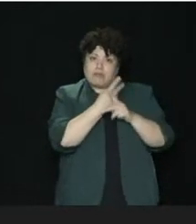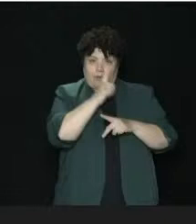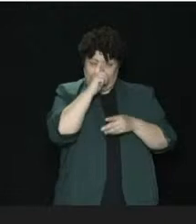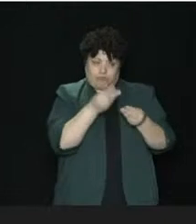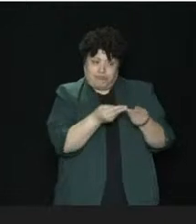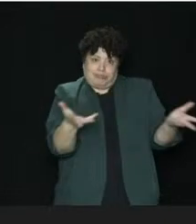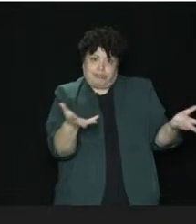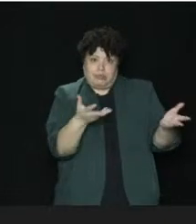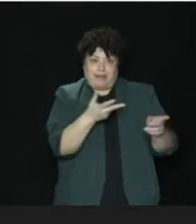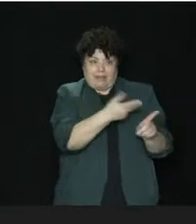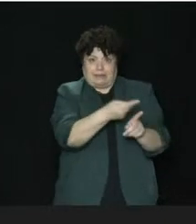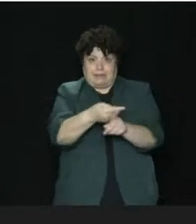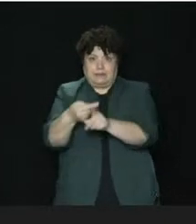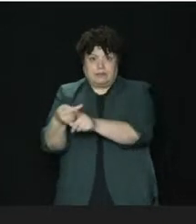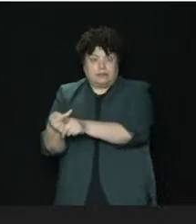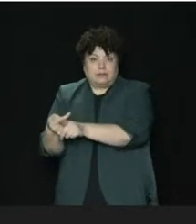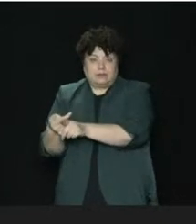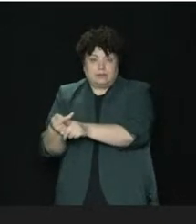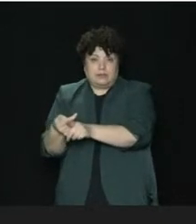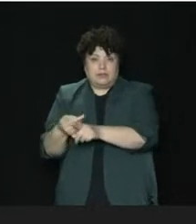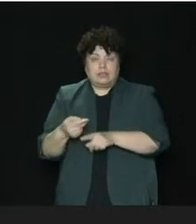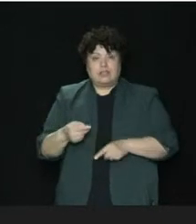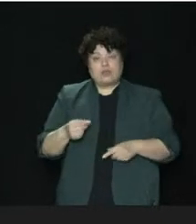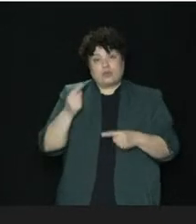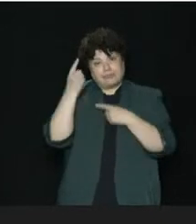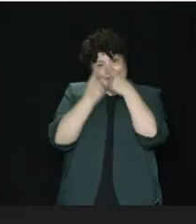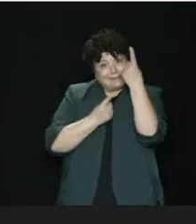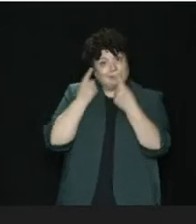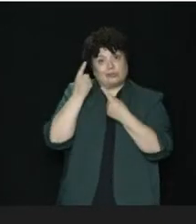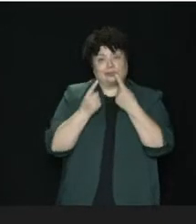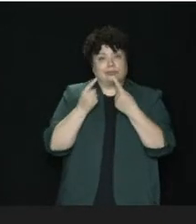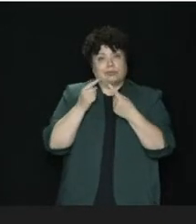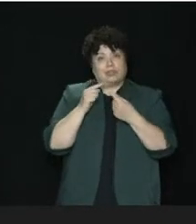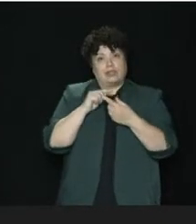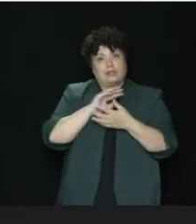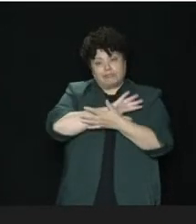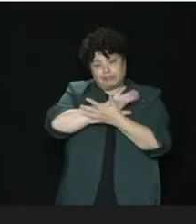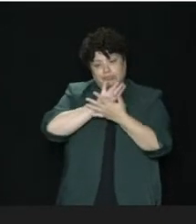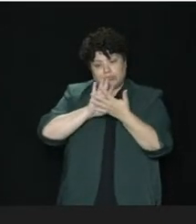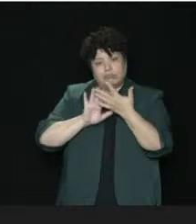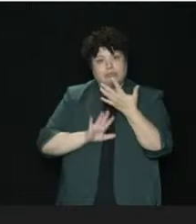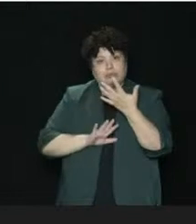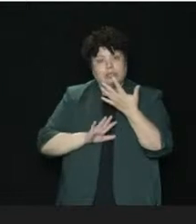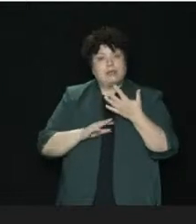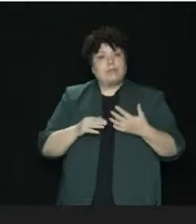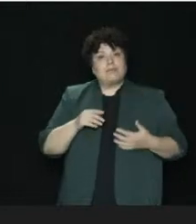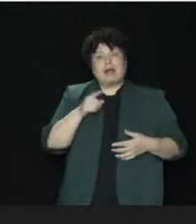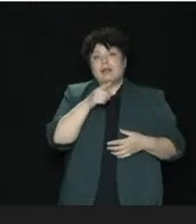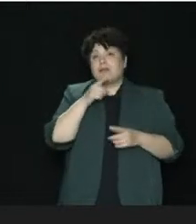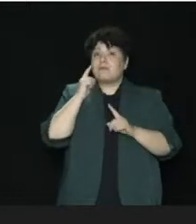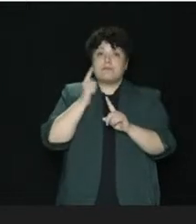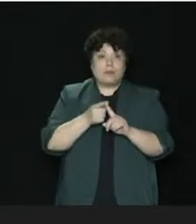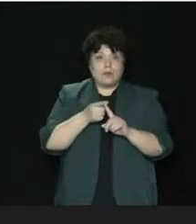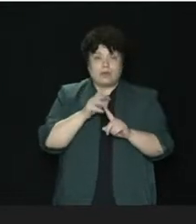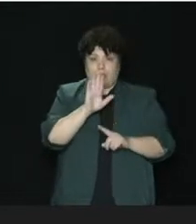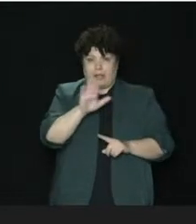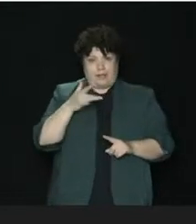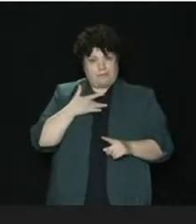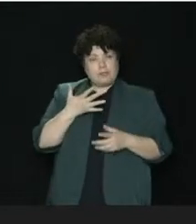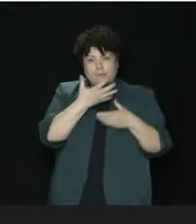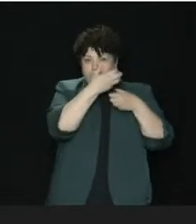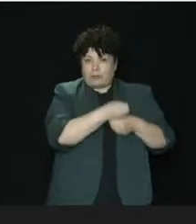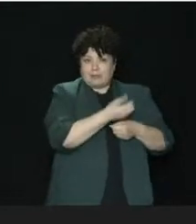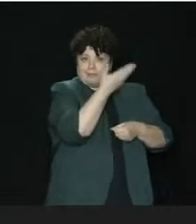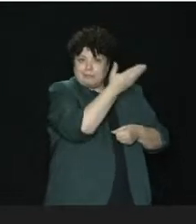elements. But I think the bottom line is that everyone should be reassured that the regulator,